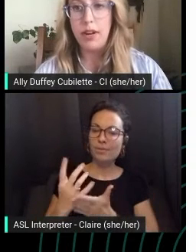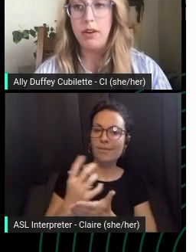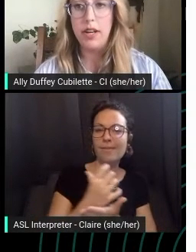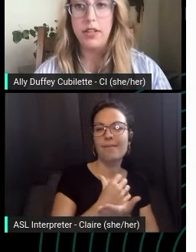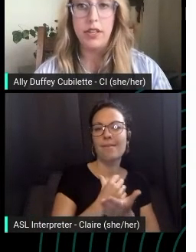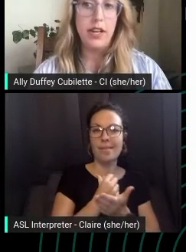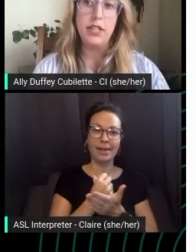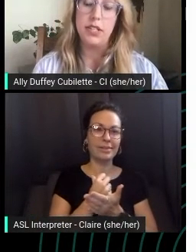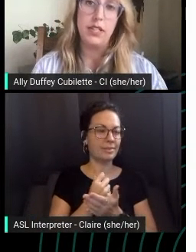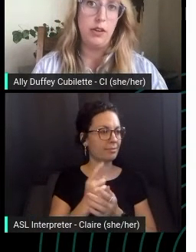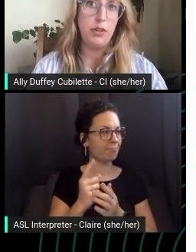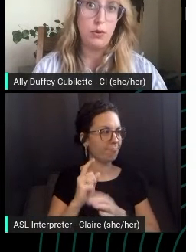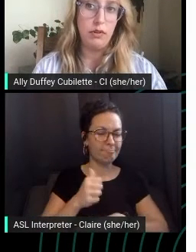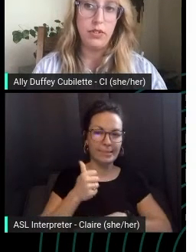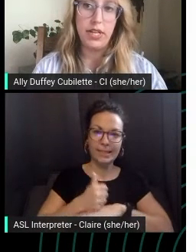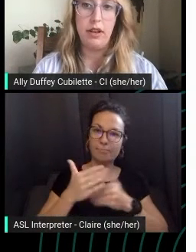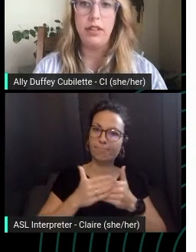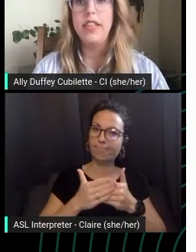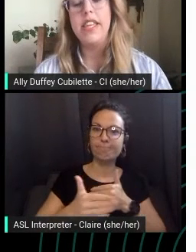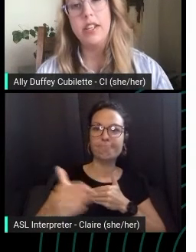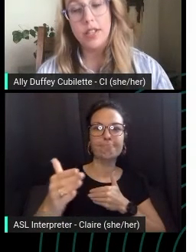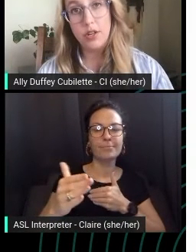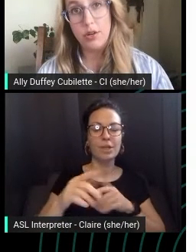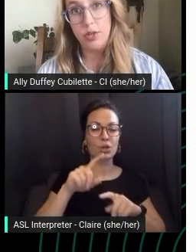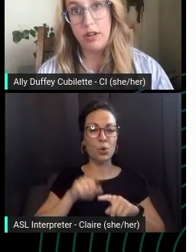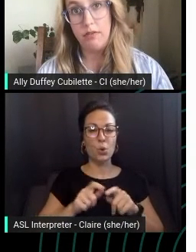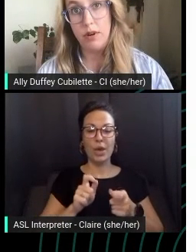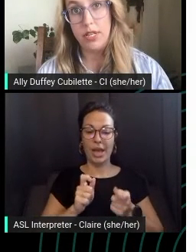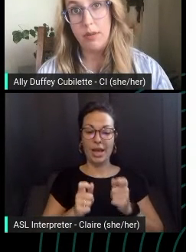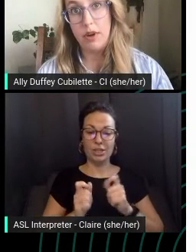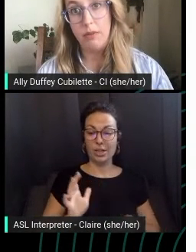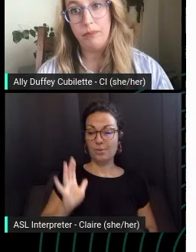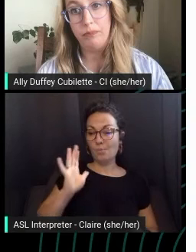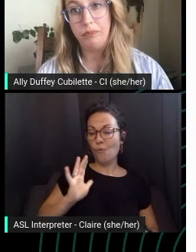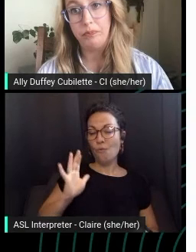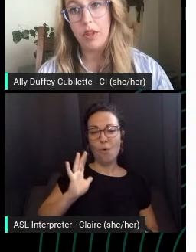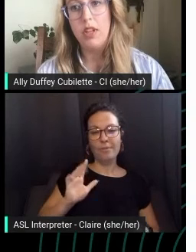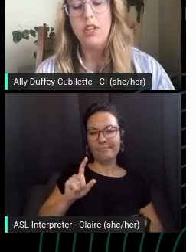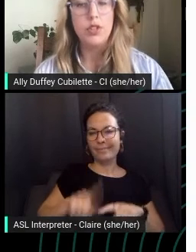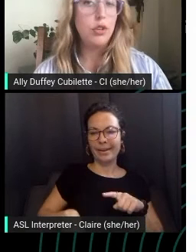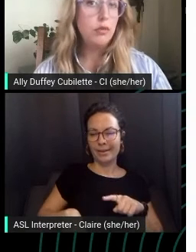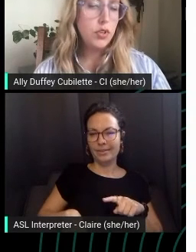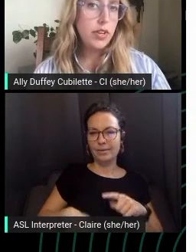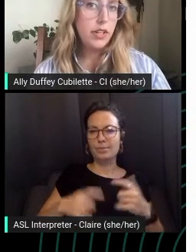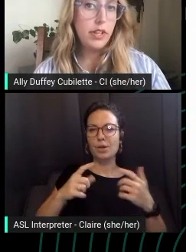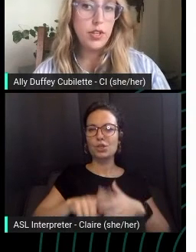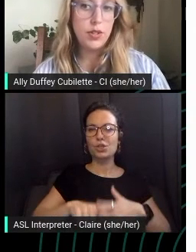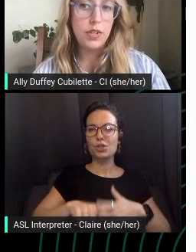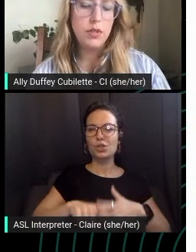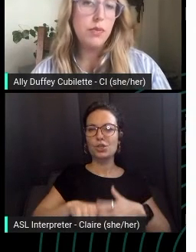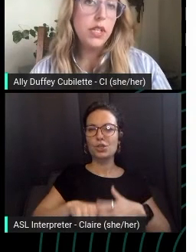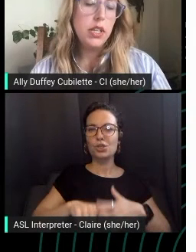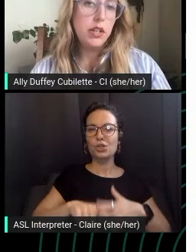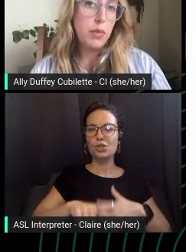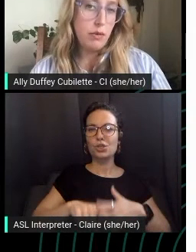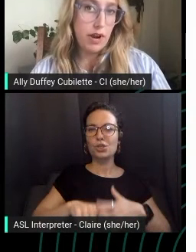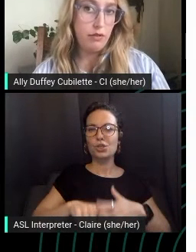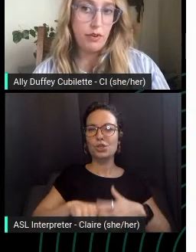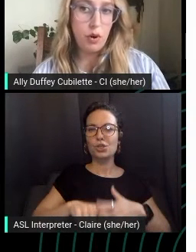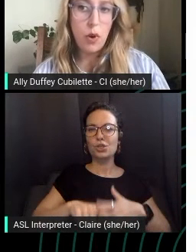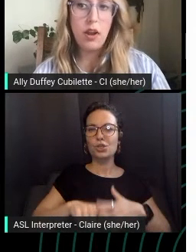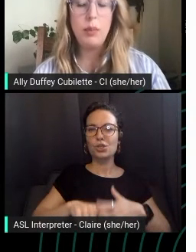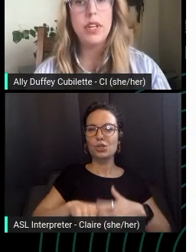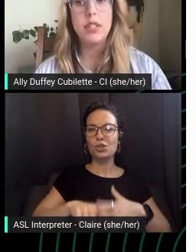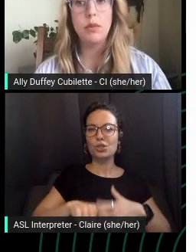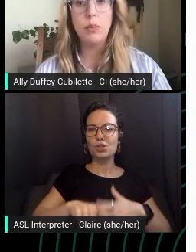way to migrate any existing historical data into the new GA4 data model. So Universal Analytics is really going to be around